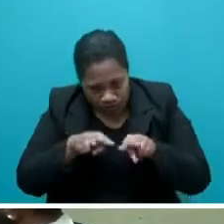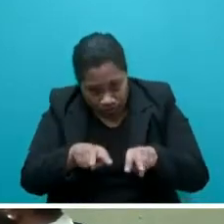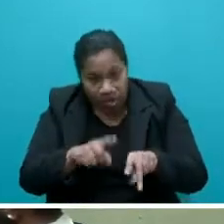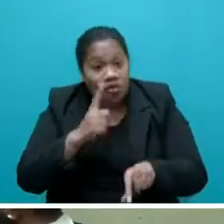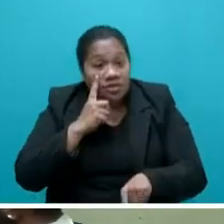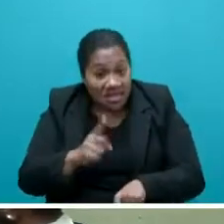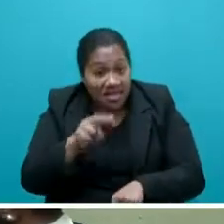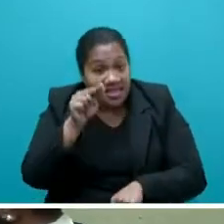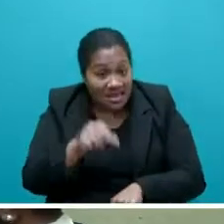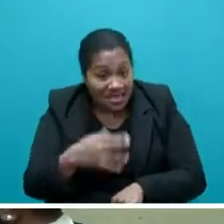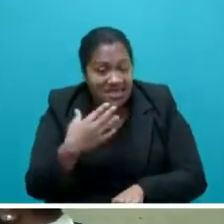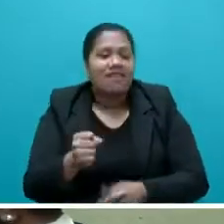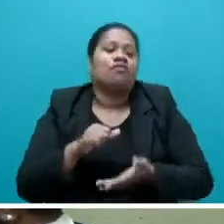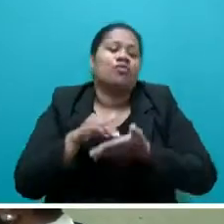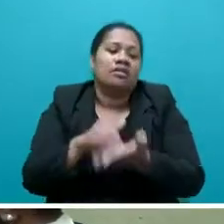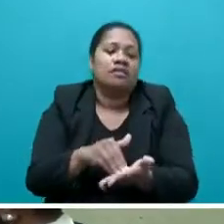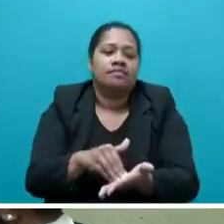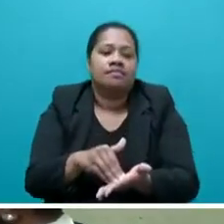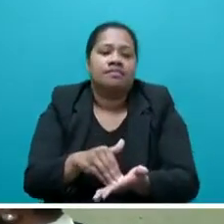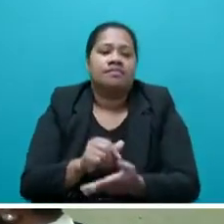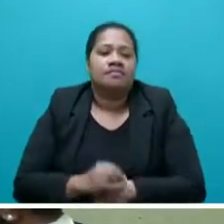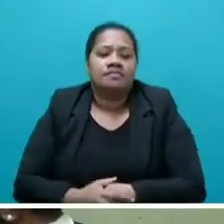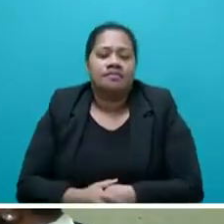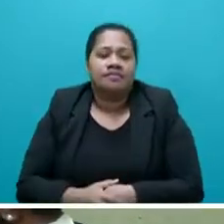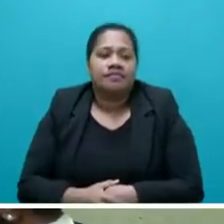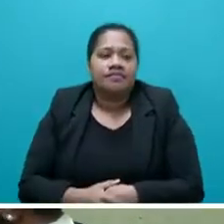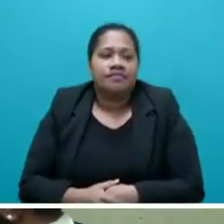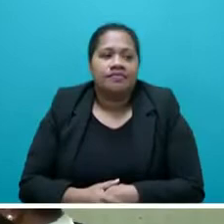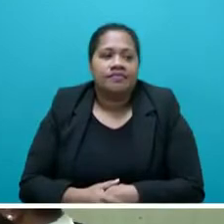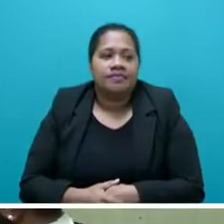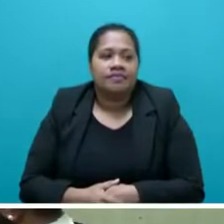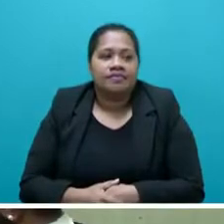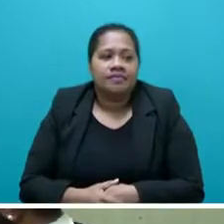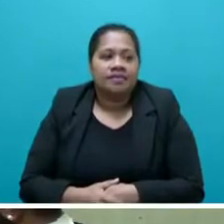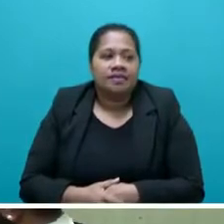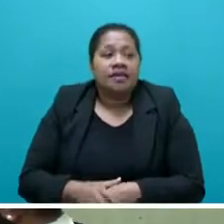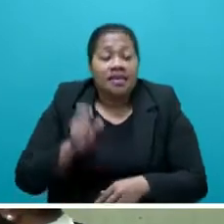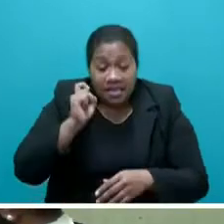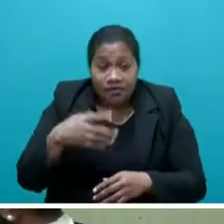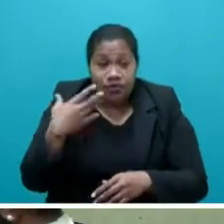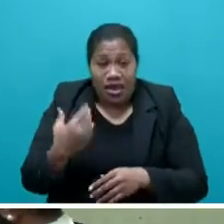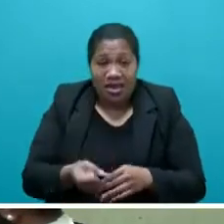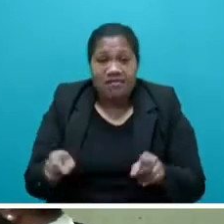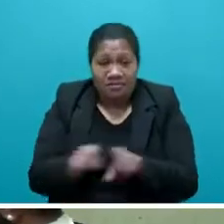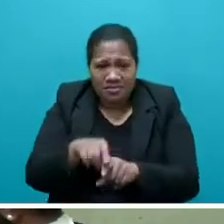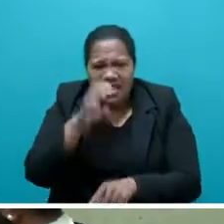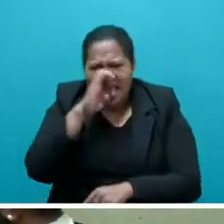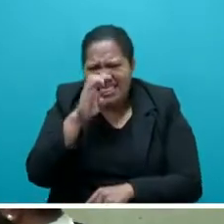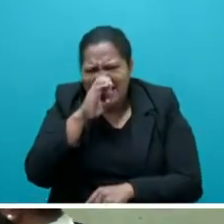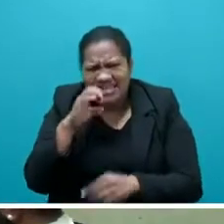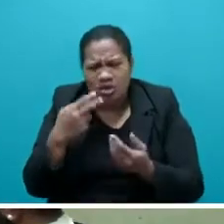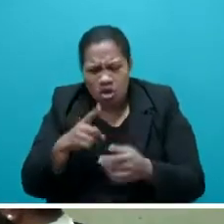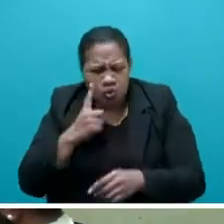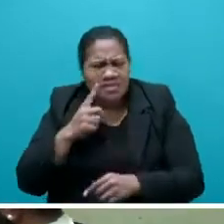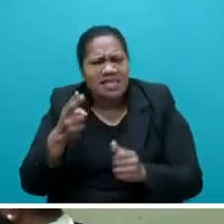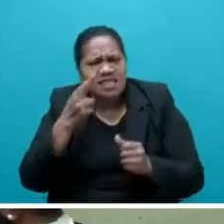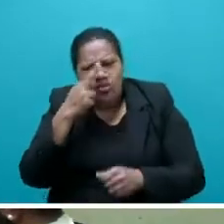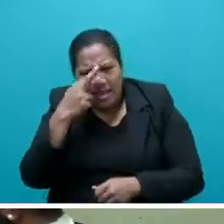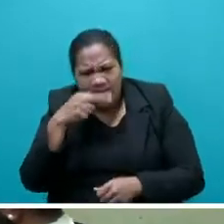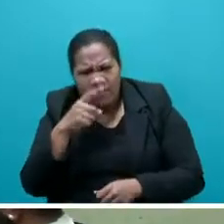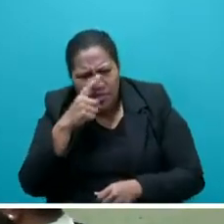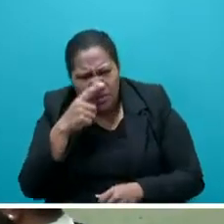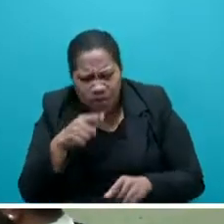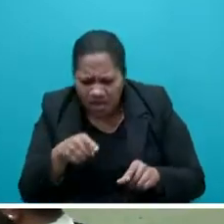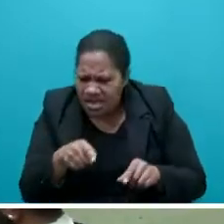progress. It creates transparency, Mr. Speaker, sir. If we're going to do ethnic analysis, the Honourable Minister for Women has just spoken. She did not say and break